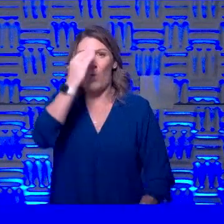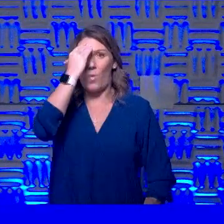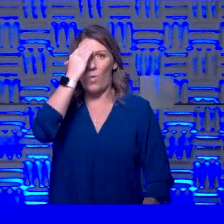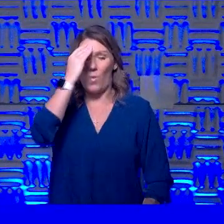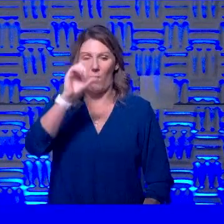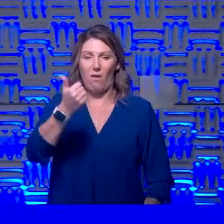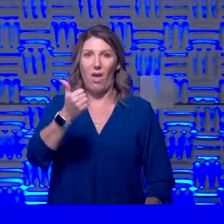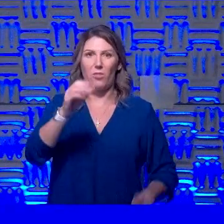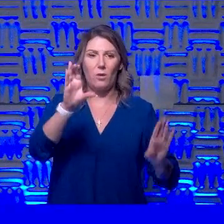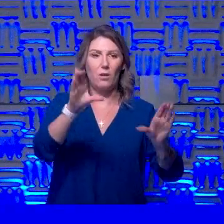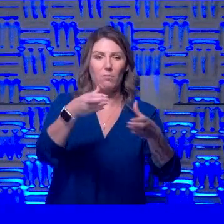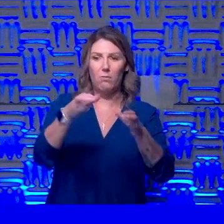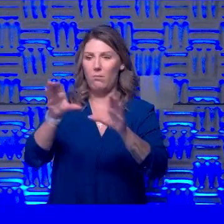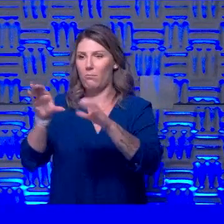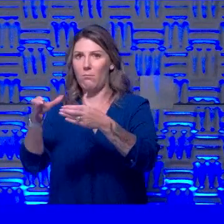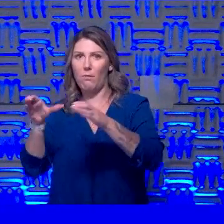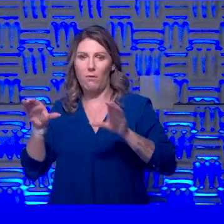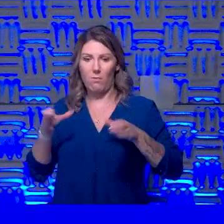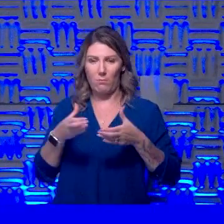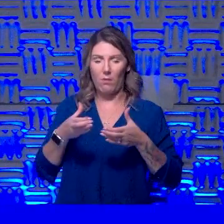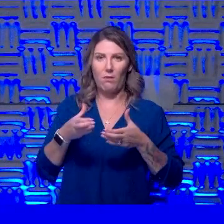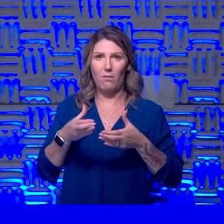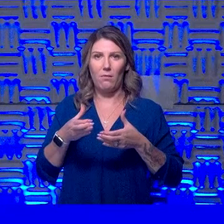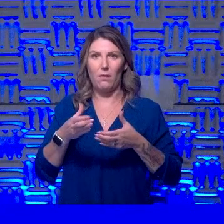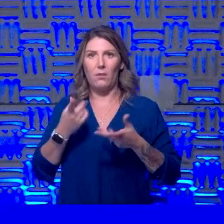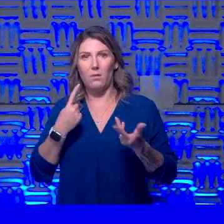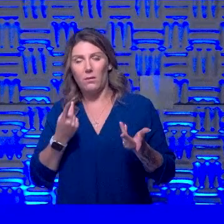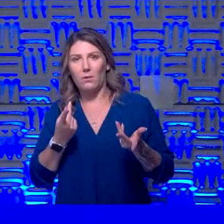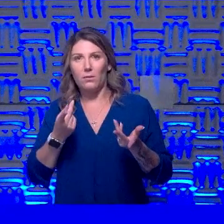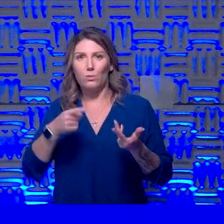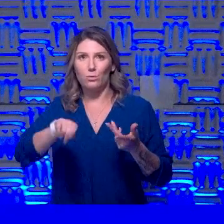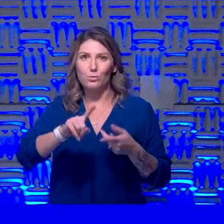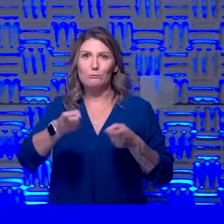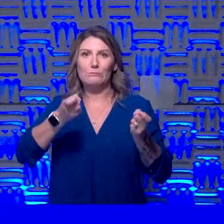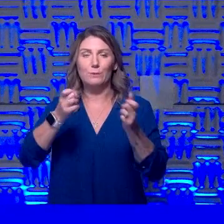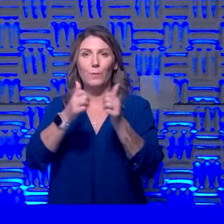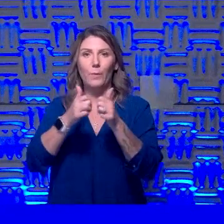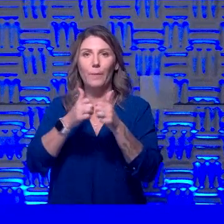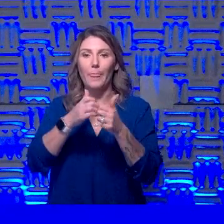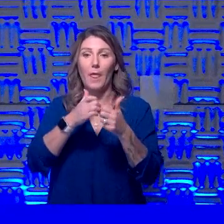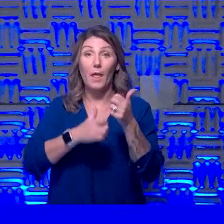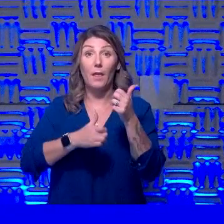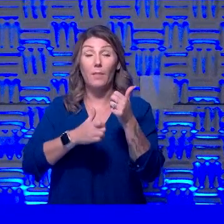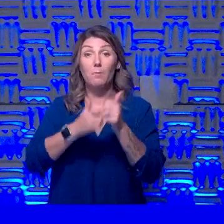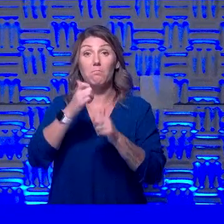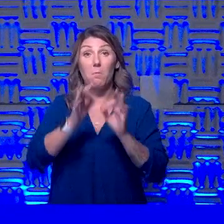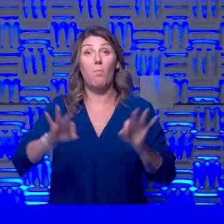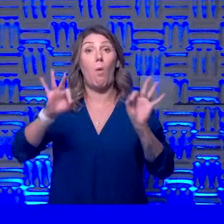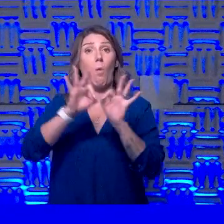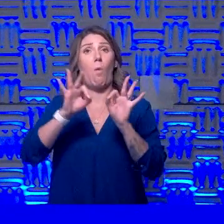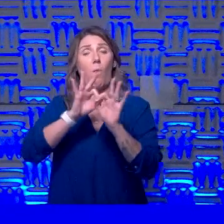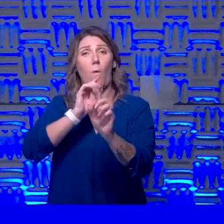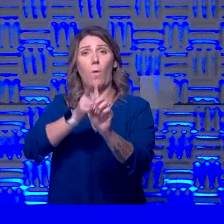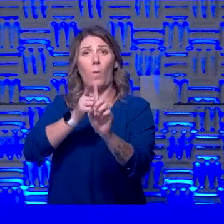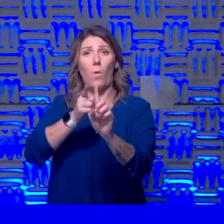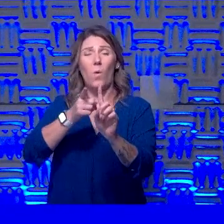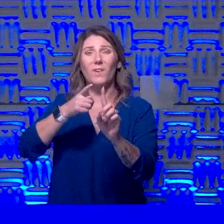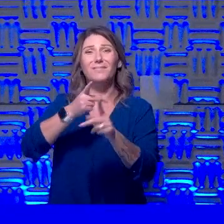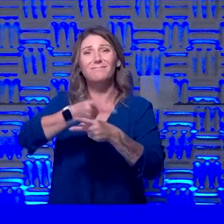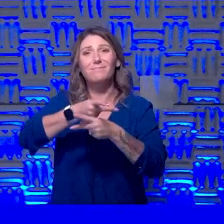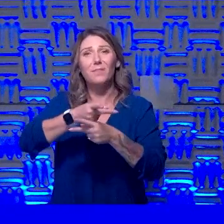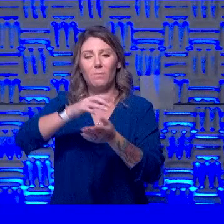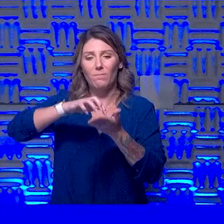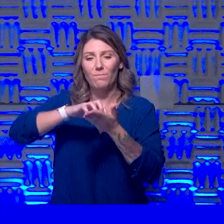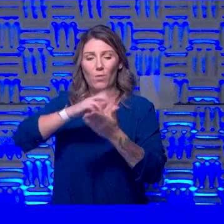other bubbles that you're dealing with. And I think the main goal is absolutely to care for and keep those patients, those vulnerable patients, safe.